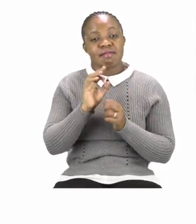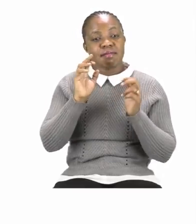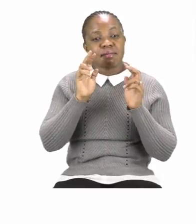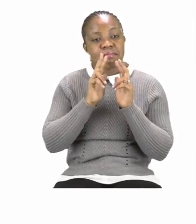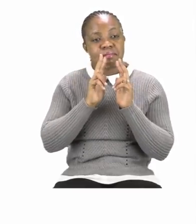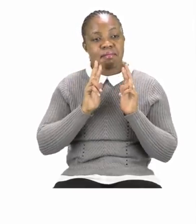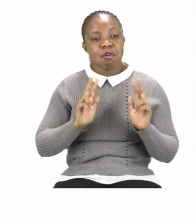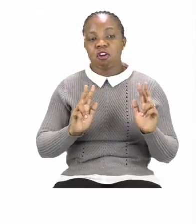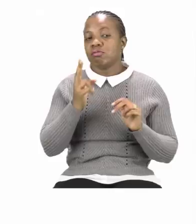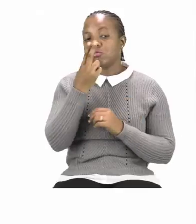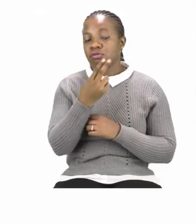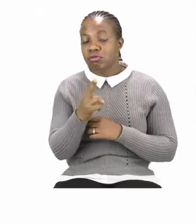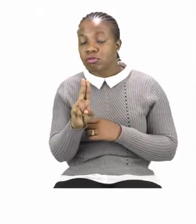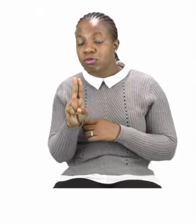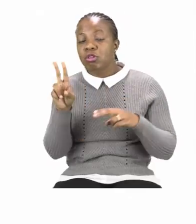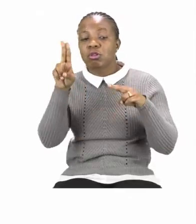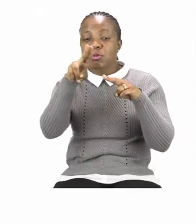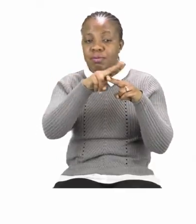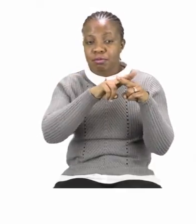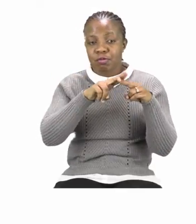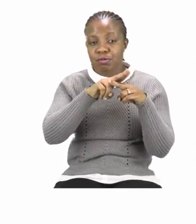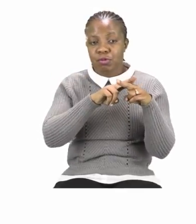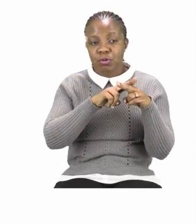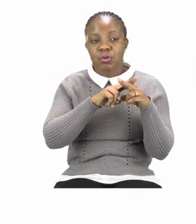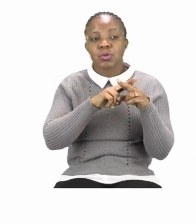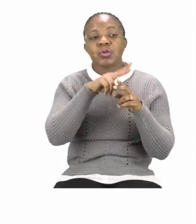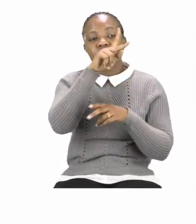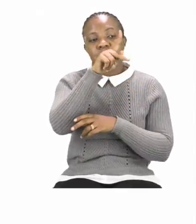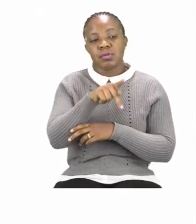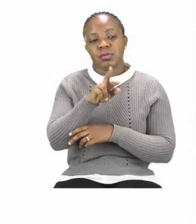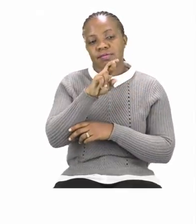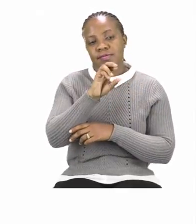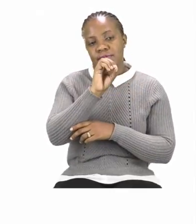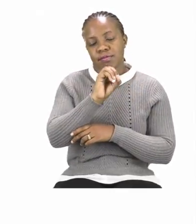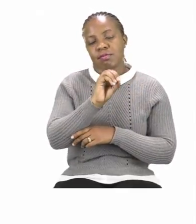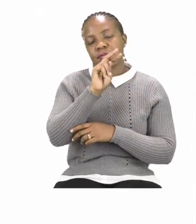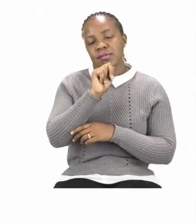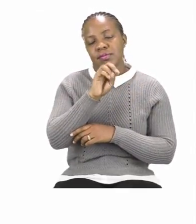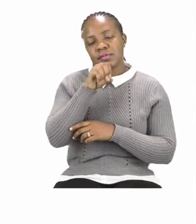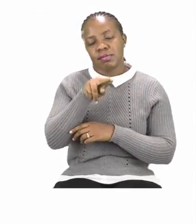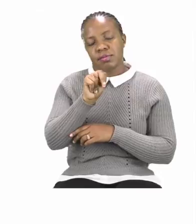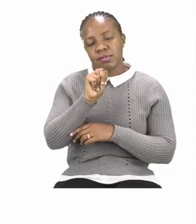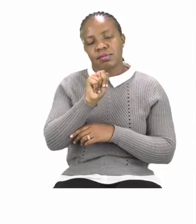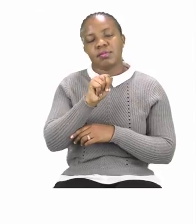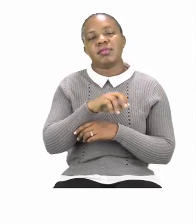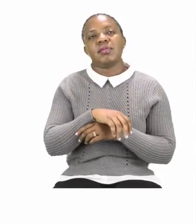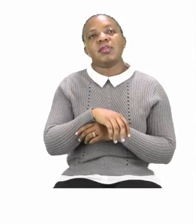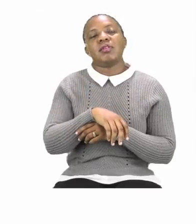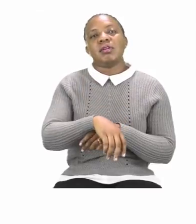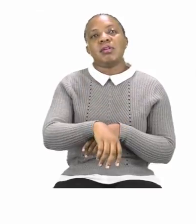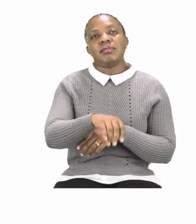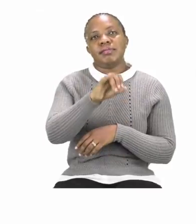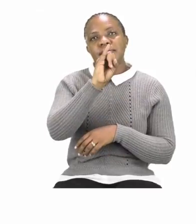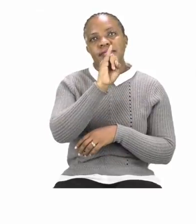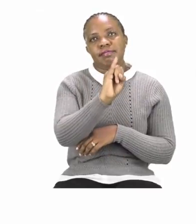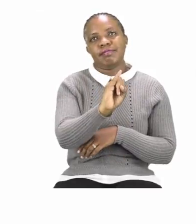it. I have now rewritten the sentence on the board and I'd like you to take a look at